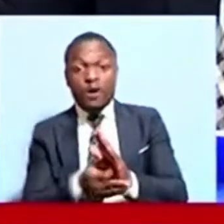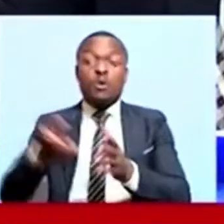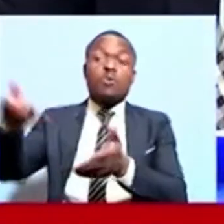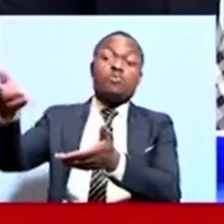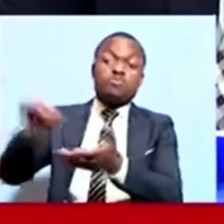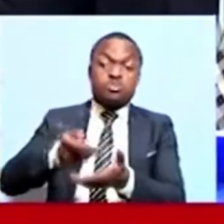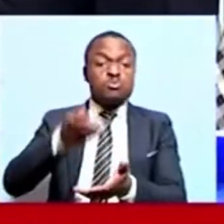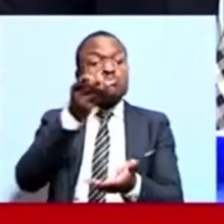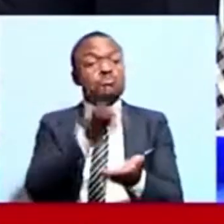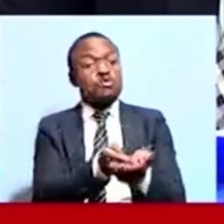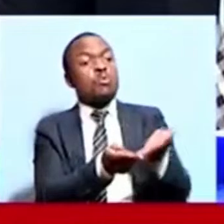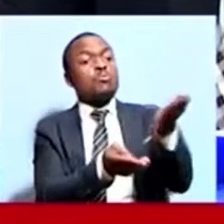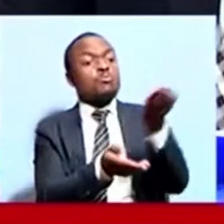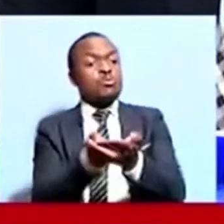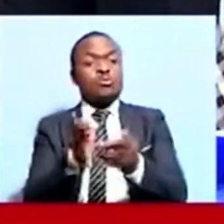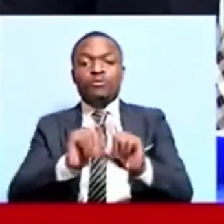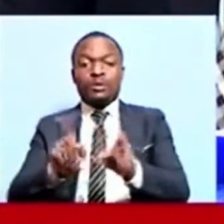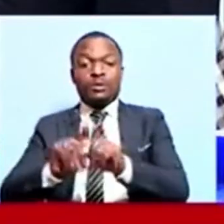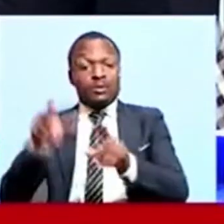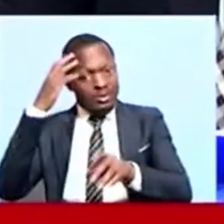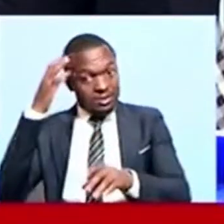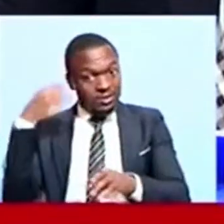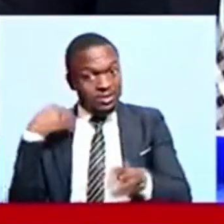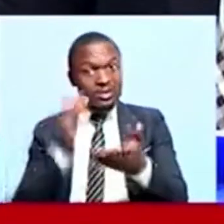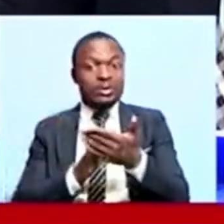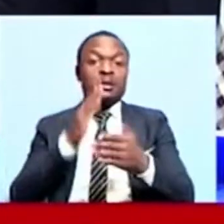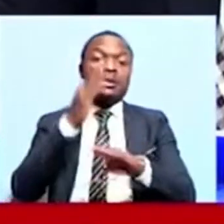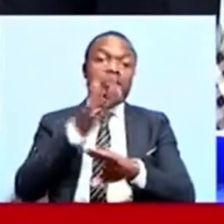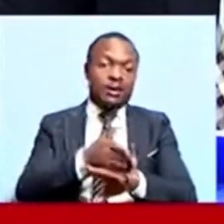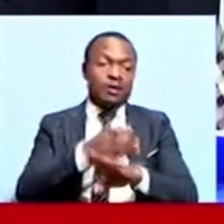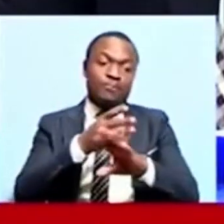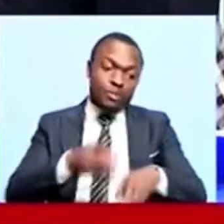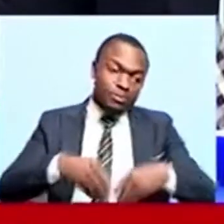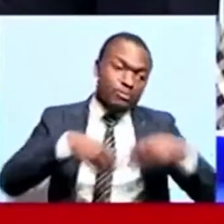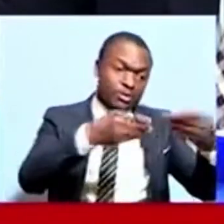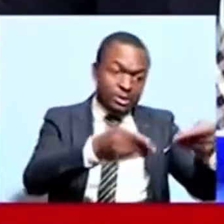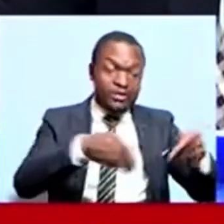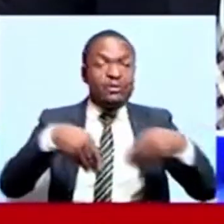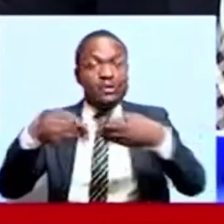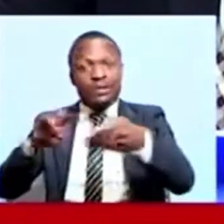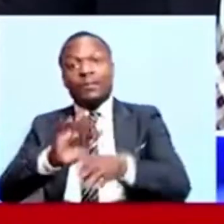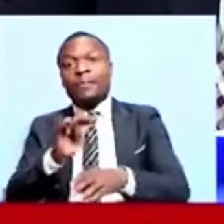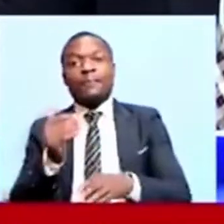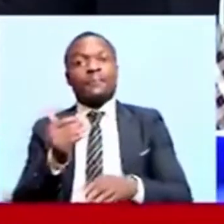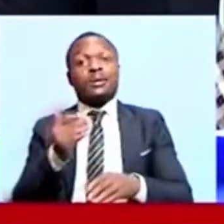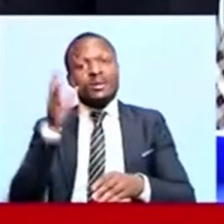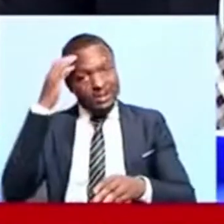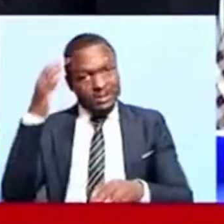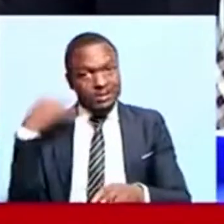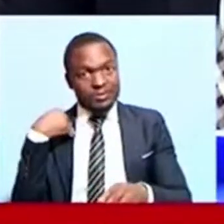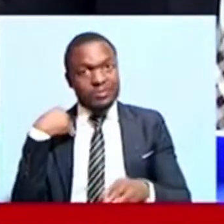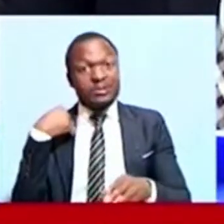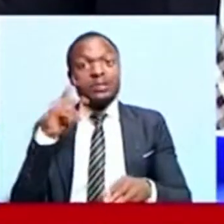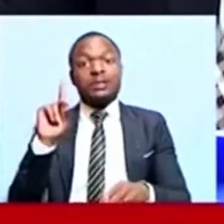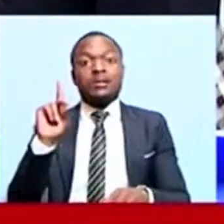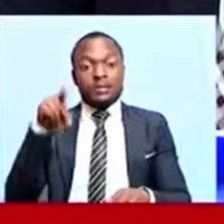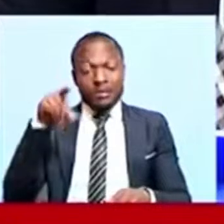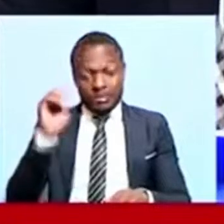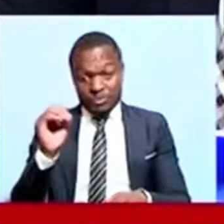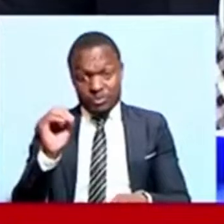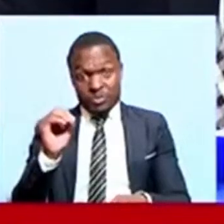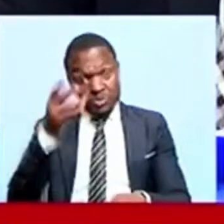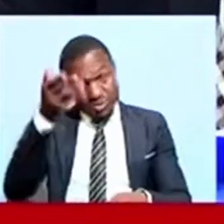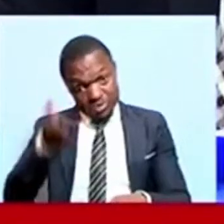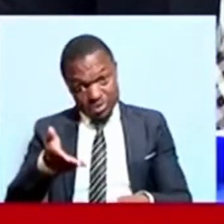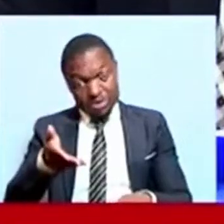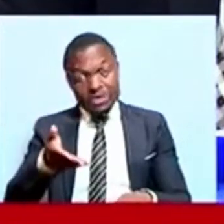offices, and then these were later moved. Yes, the DPO was around, but this was the only plausible